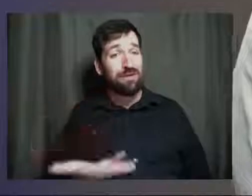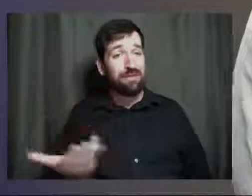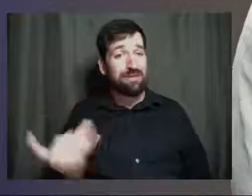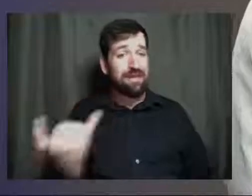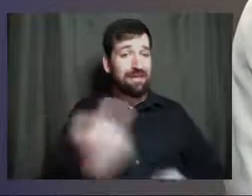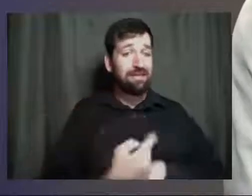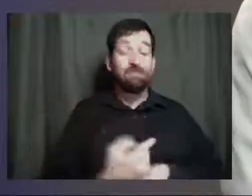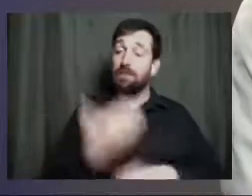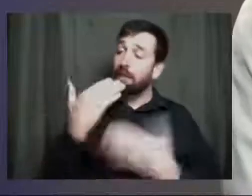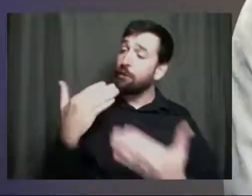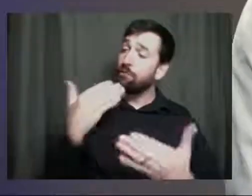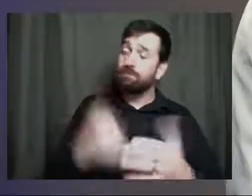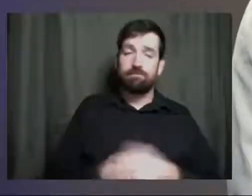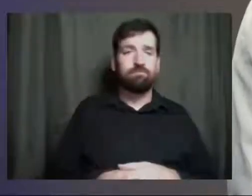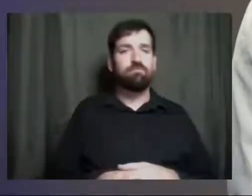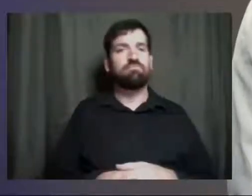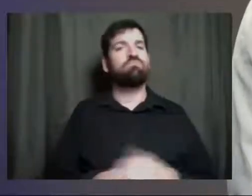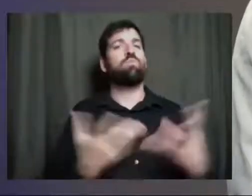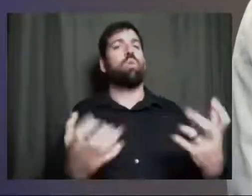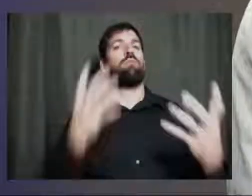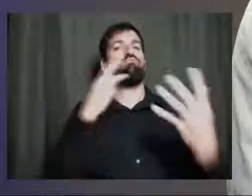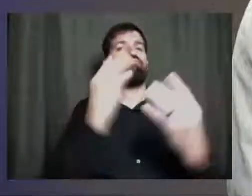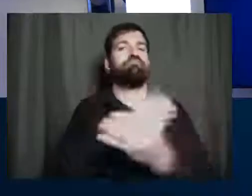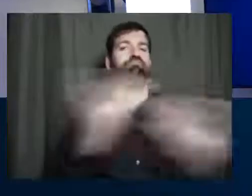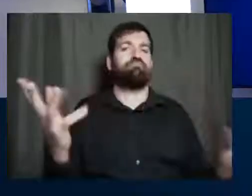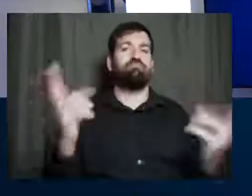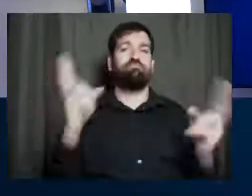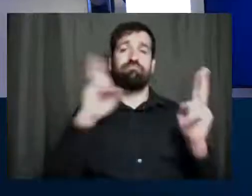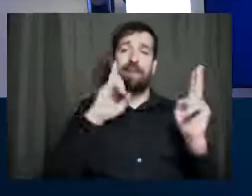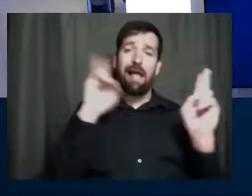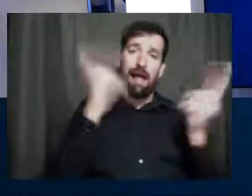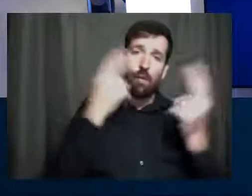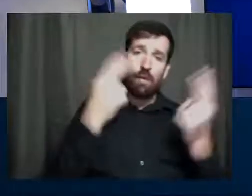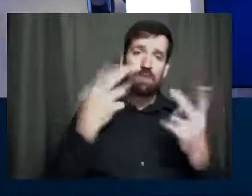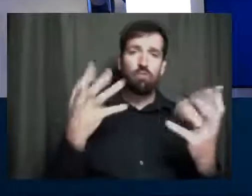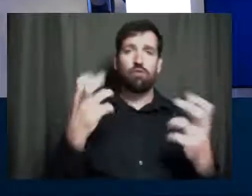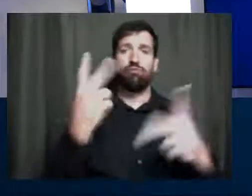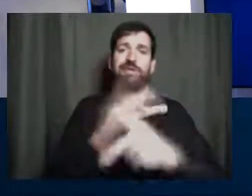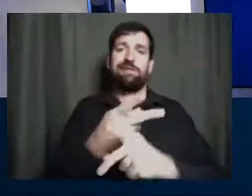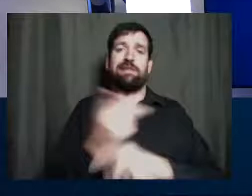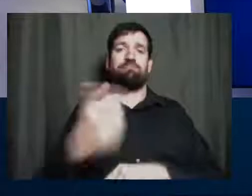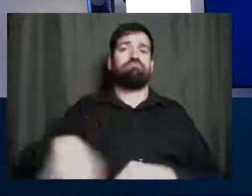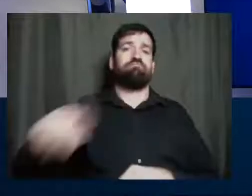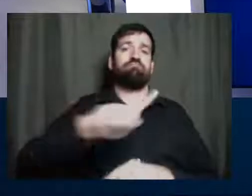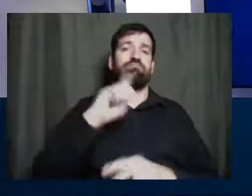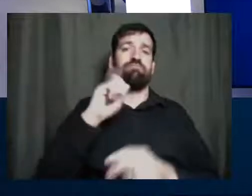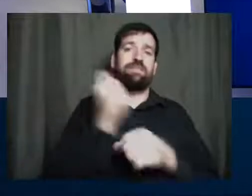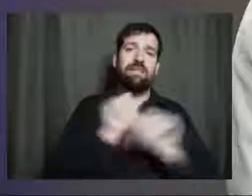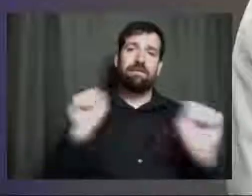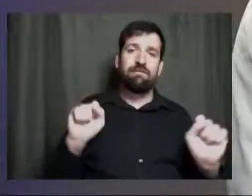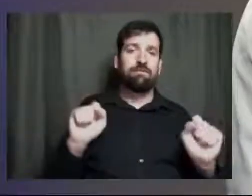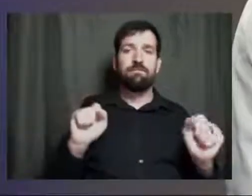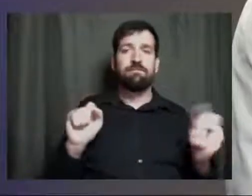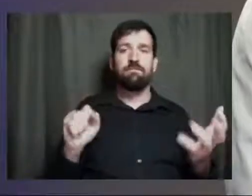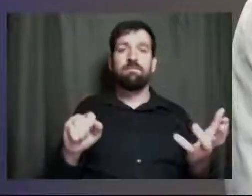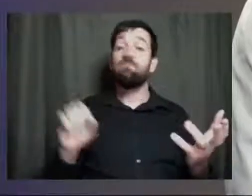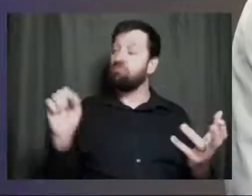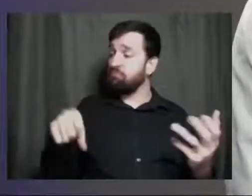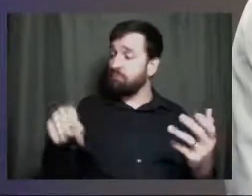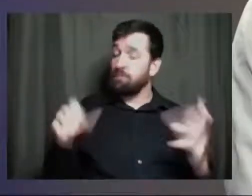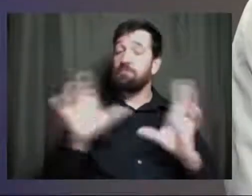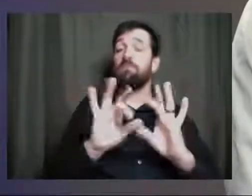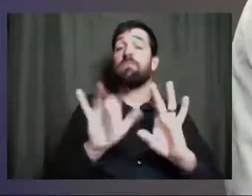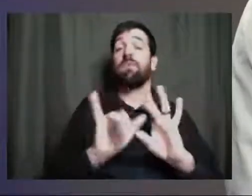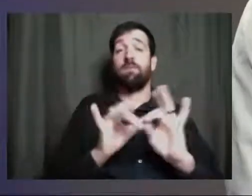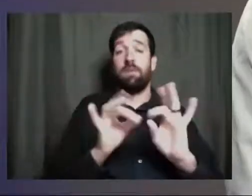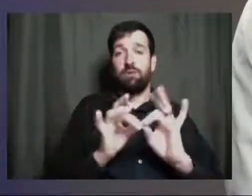What do you want us to know? We've got Halloween coming up. We just want to keep everyone safe, and just in general. Yeah, like I said, I think the keys